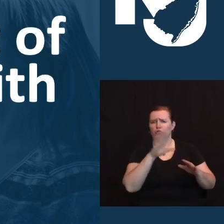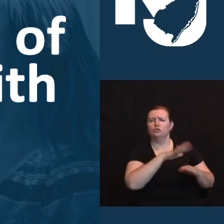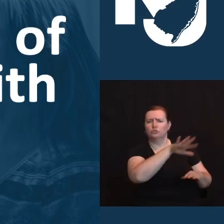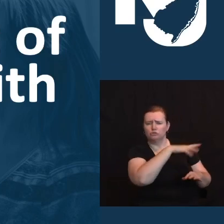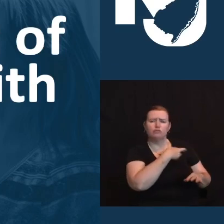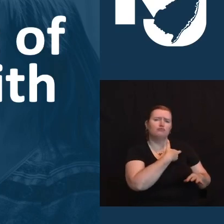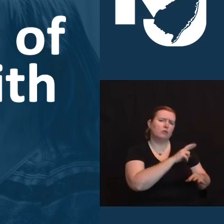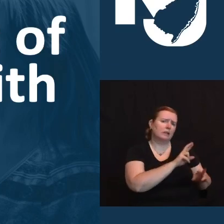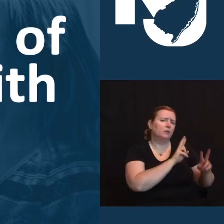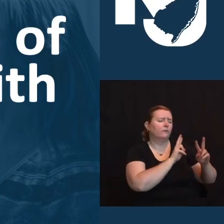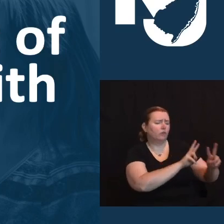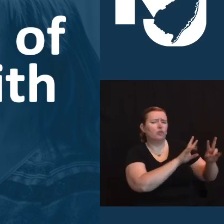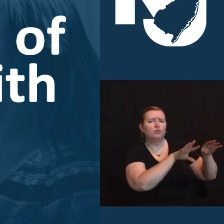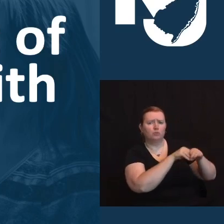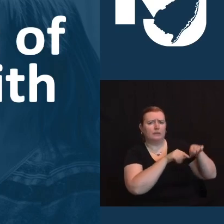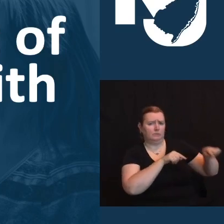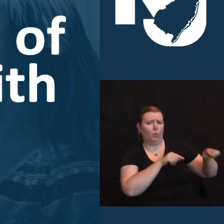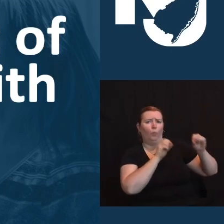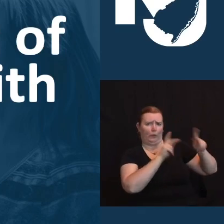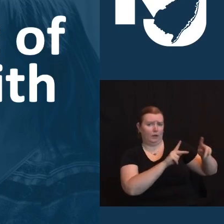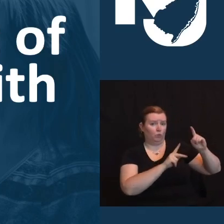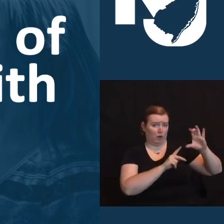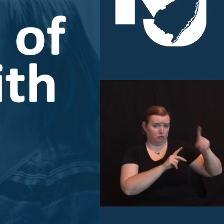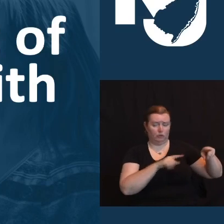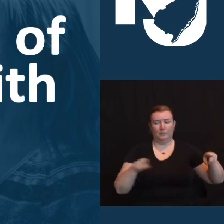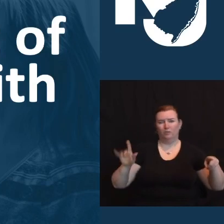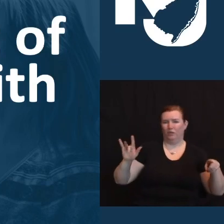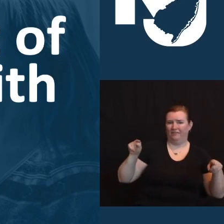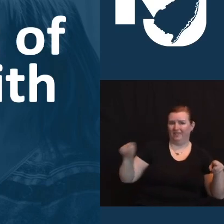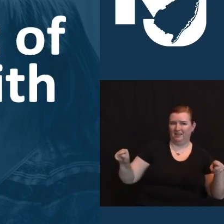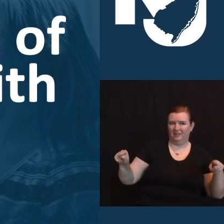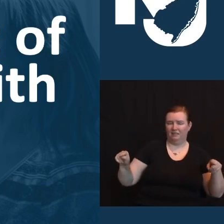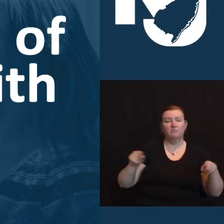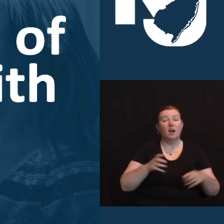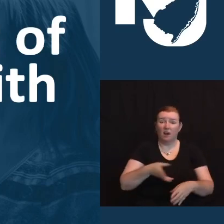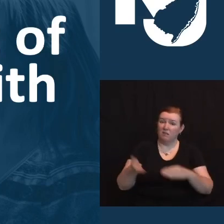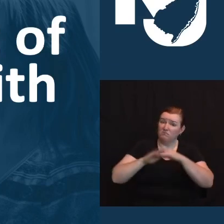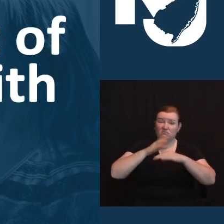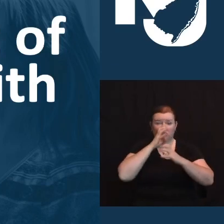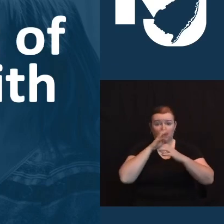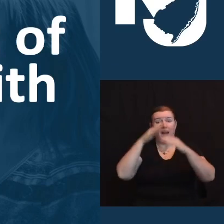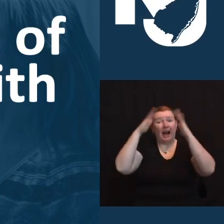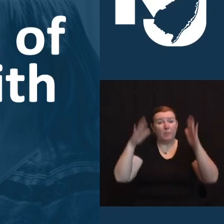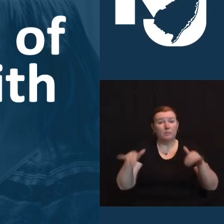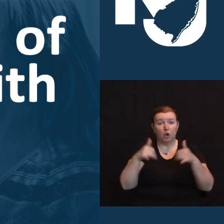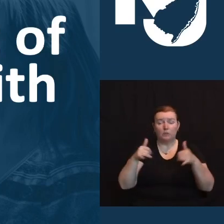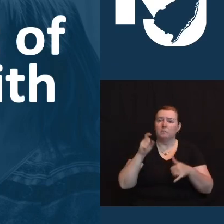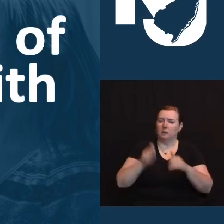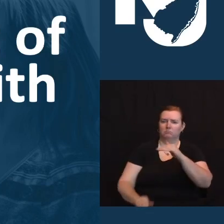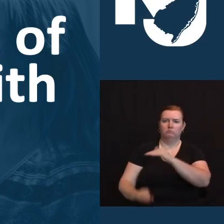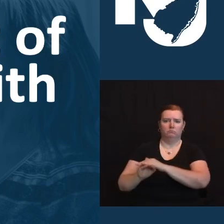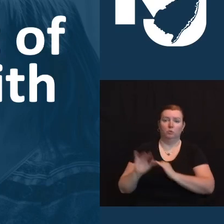be clear, this tightening caps indoor house parties at 25 people, period.